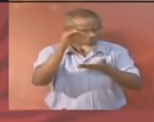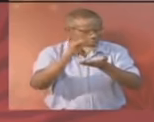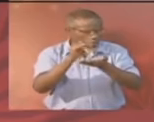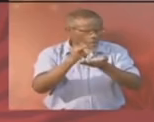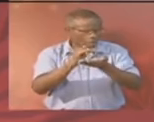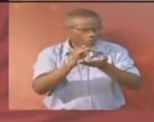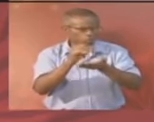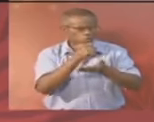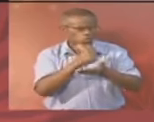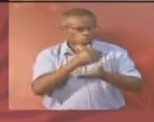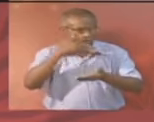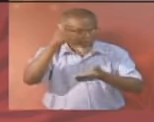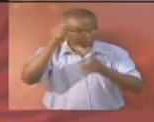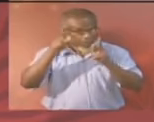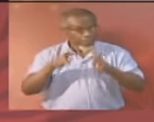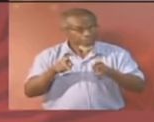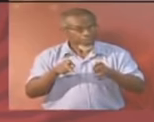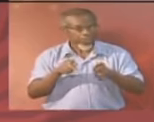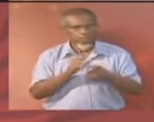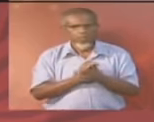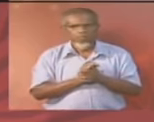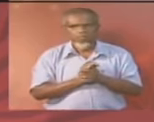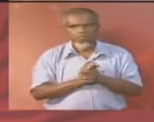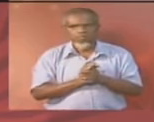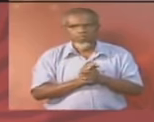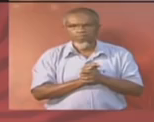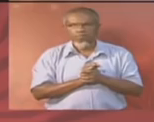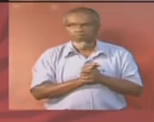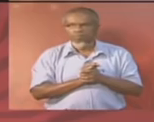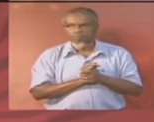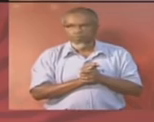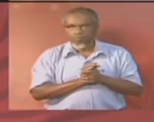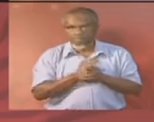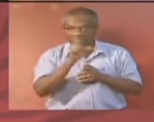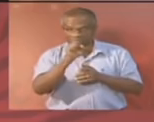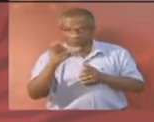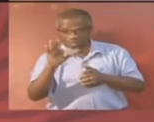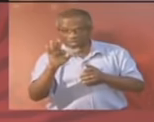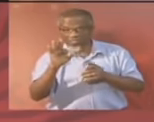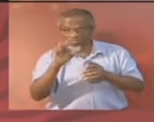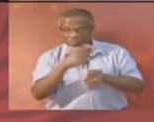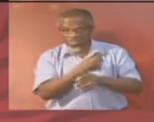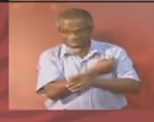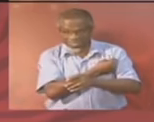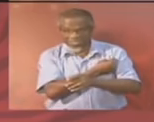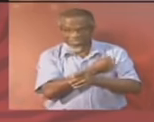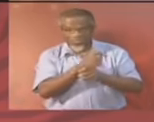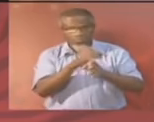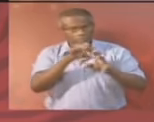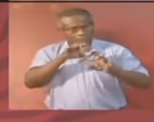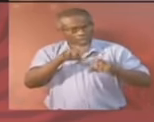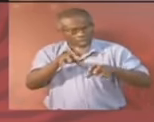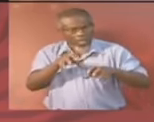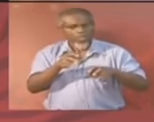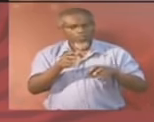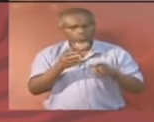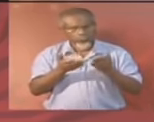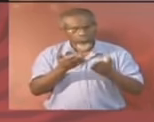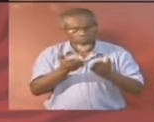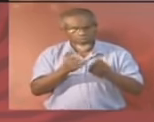the AstraZeneca vaccine and other vaccines are expected to offer protection, in particular against severe